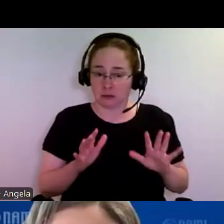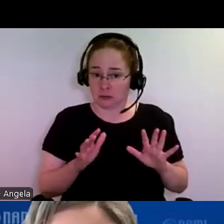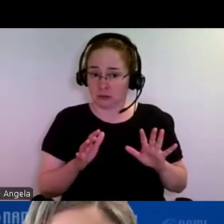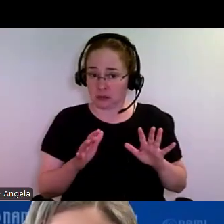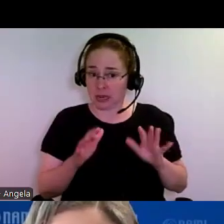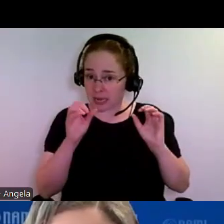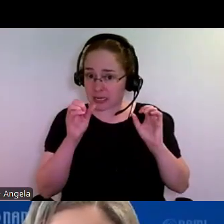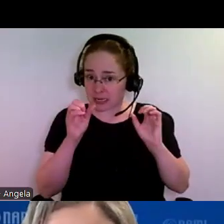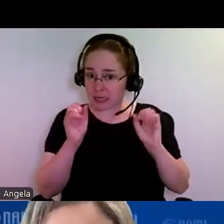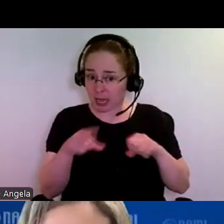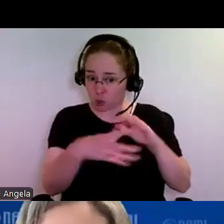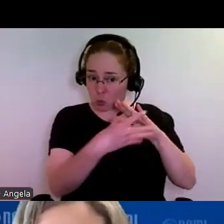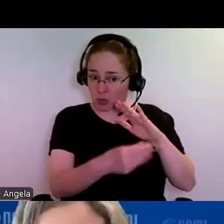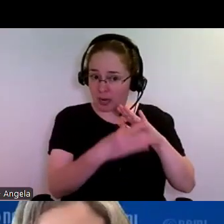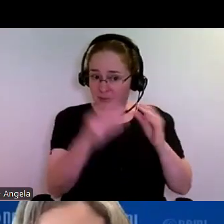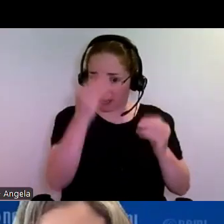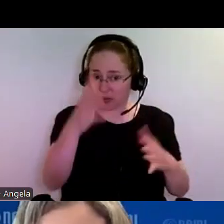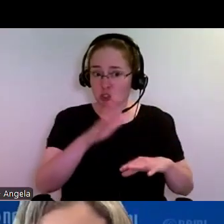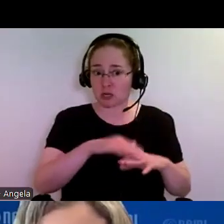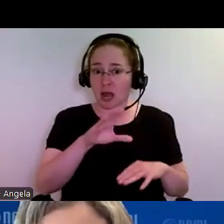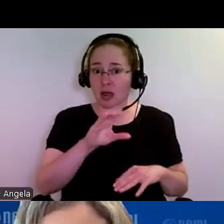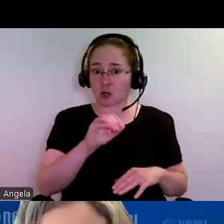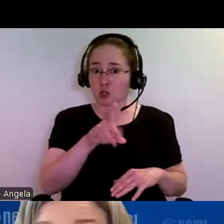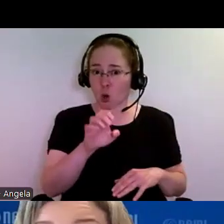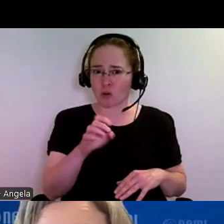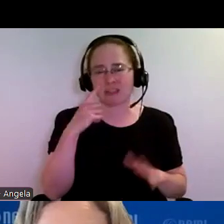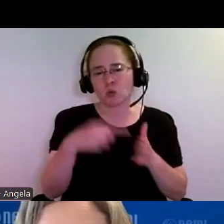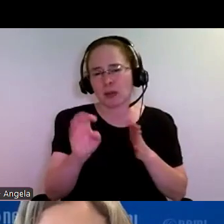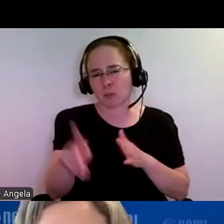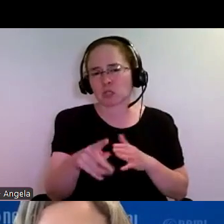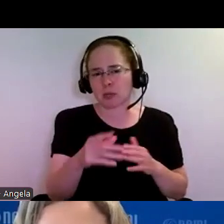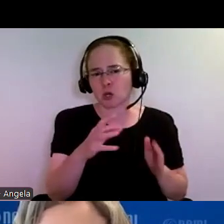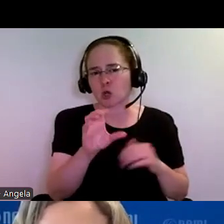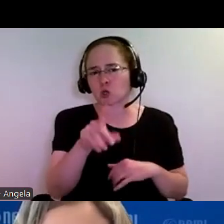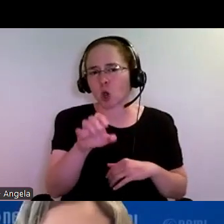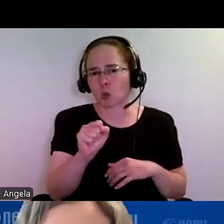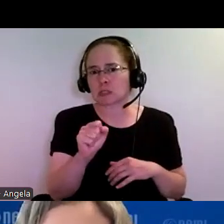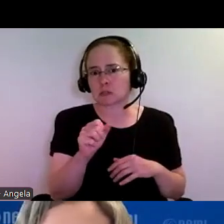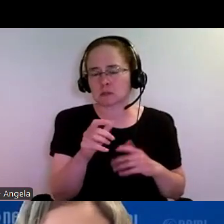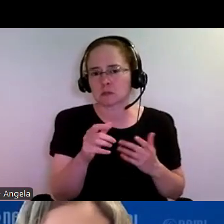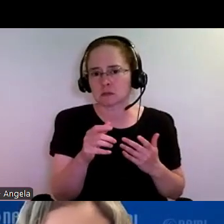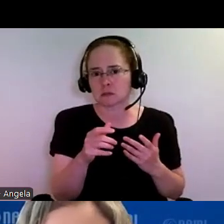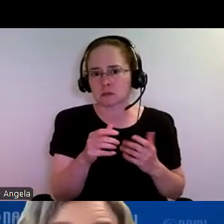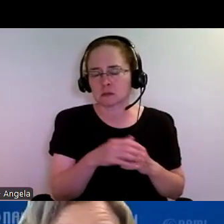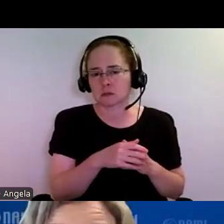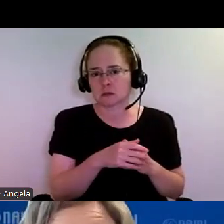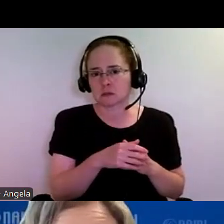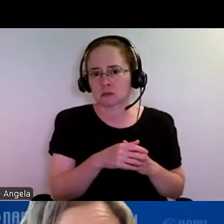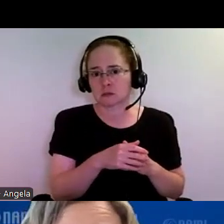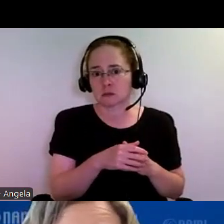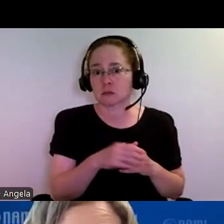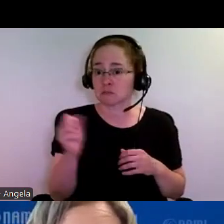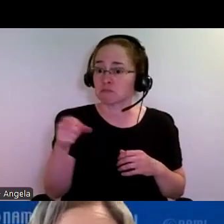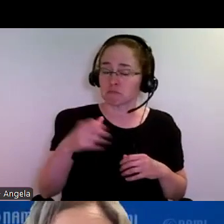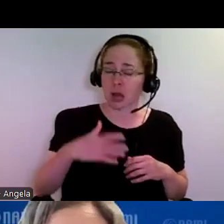get copy and information on those codes? I assume that's the reimbursement codes that you were referencing. Sure. Yes, happy